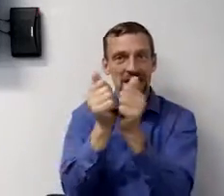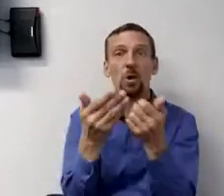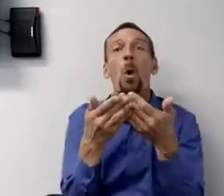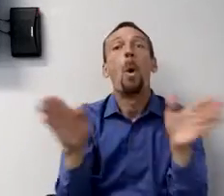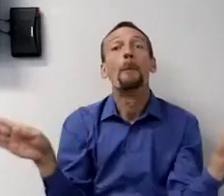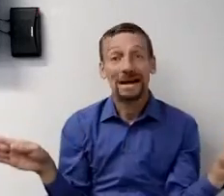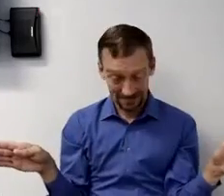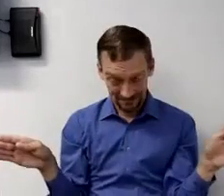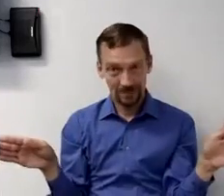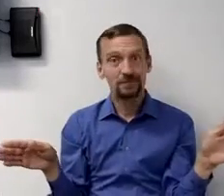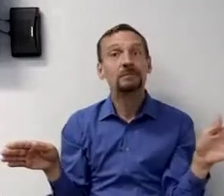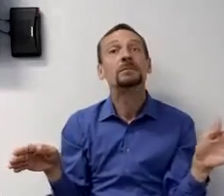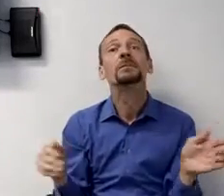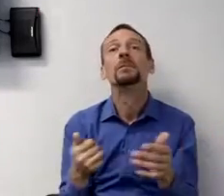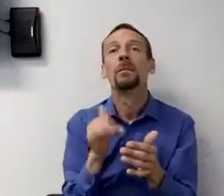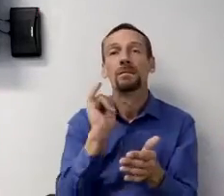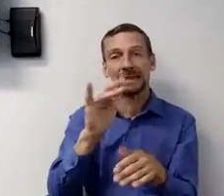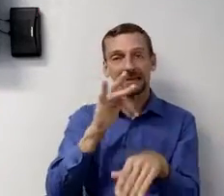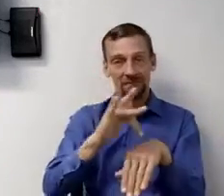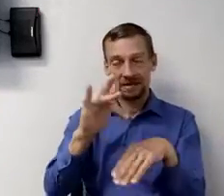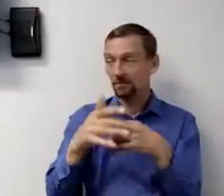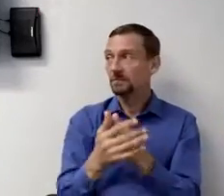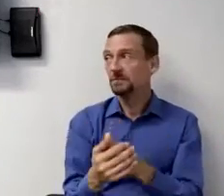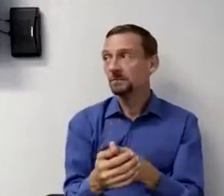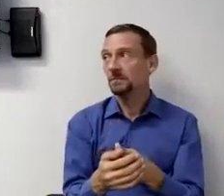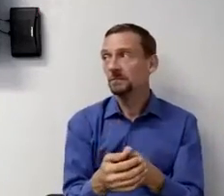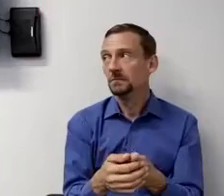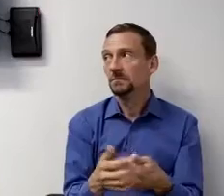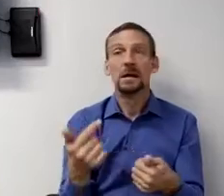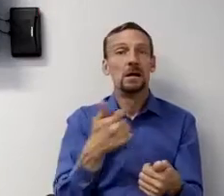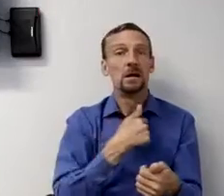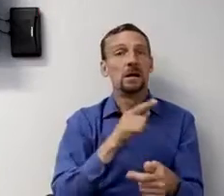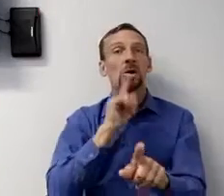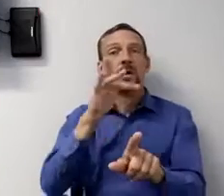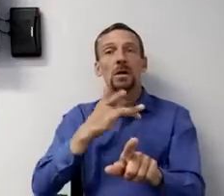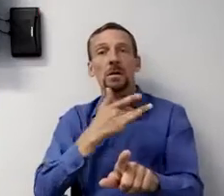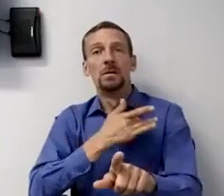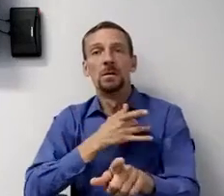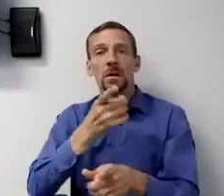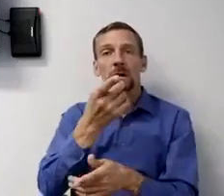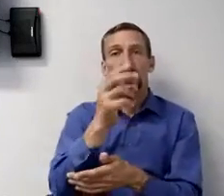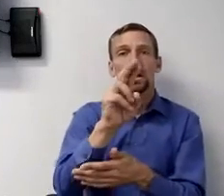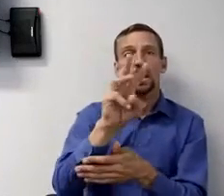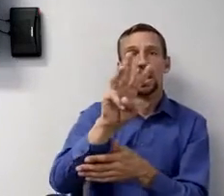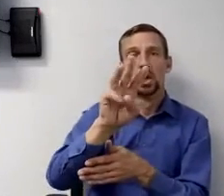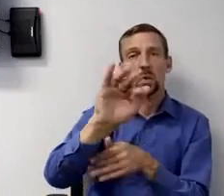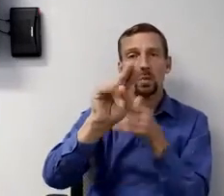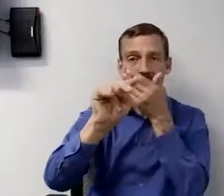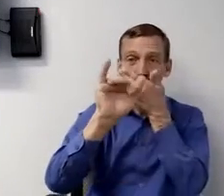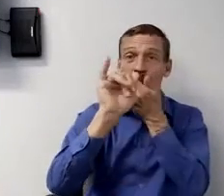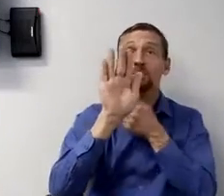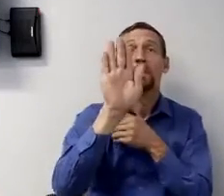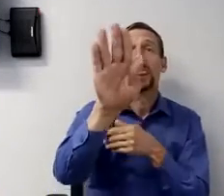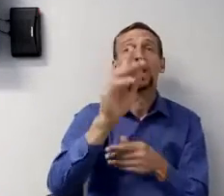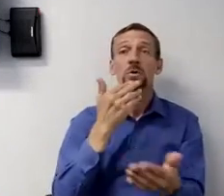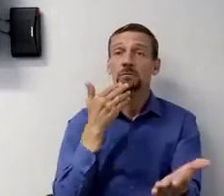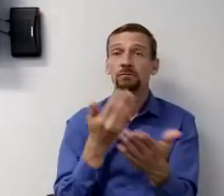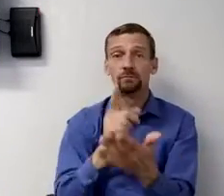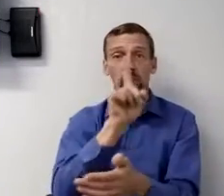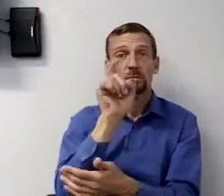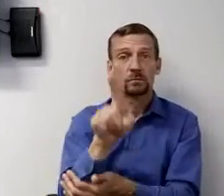right now that are available. I do appreciate Dr. Wynn's, it's a great question. Dr.